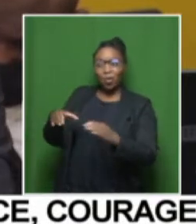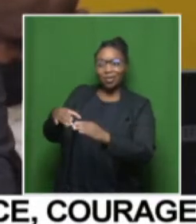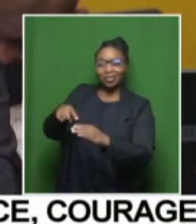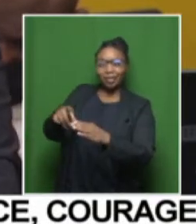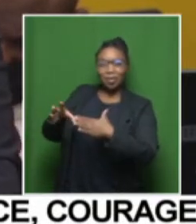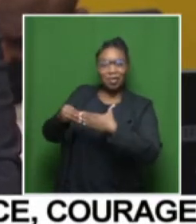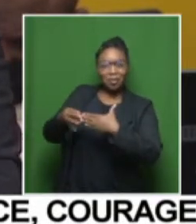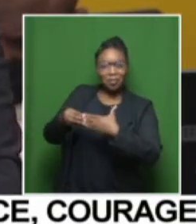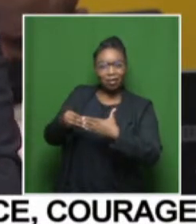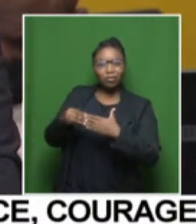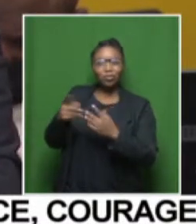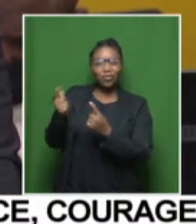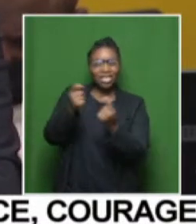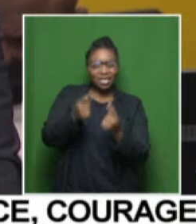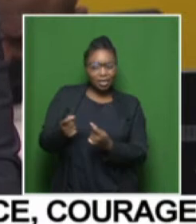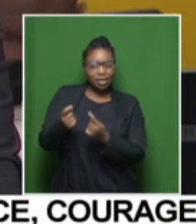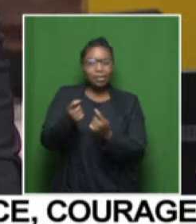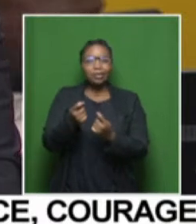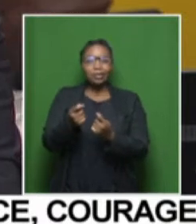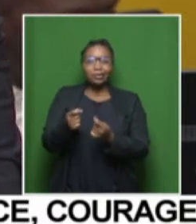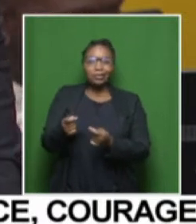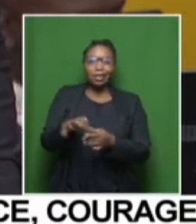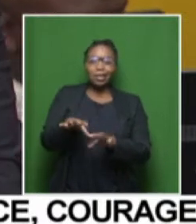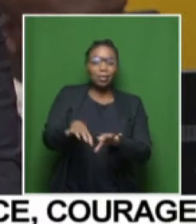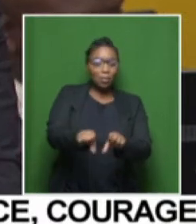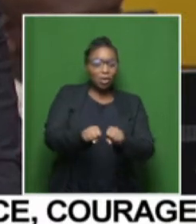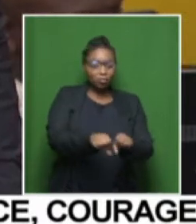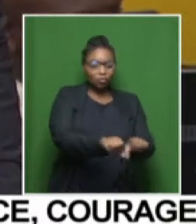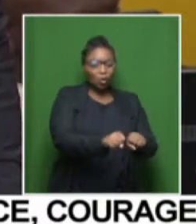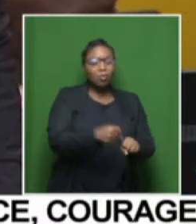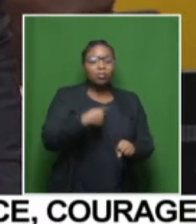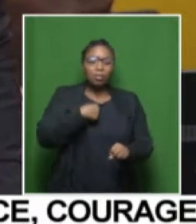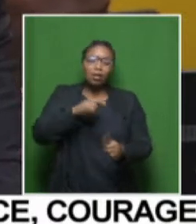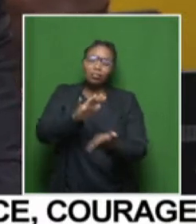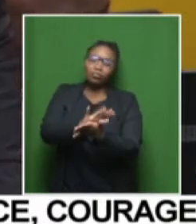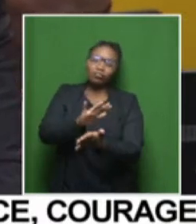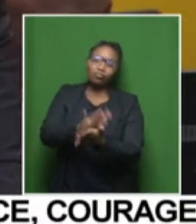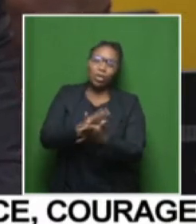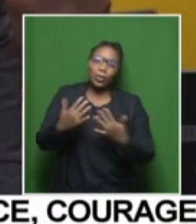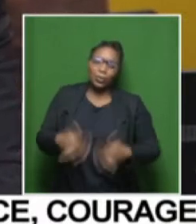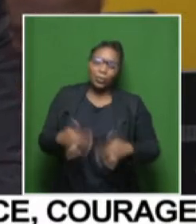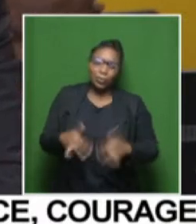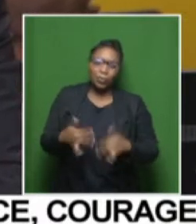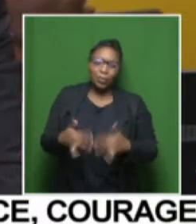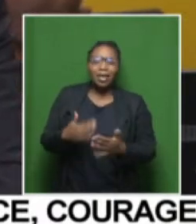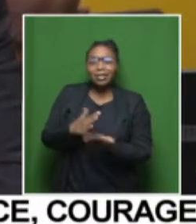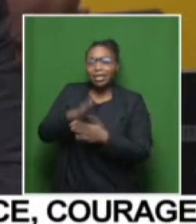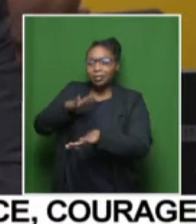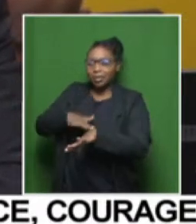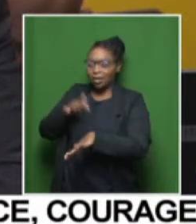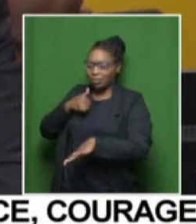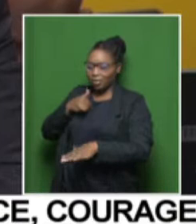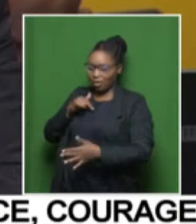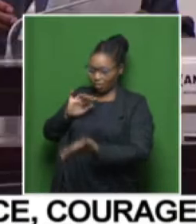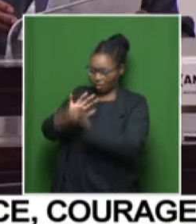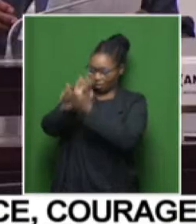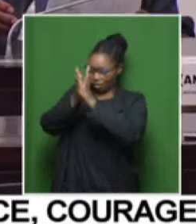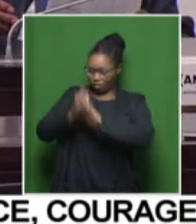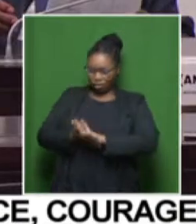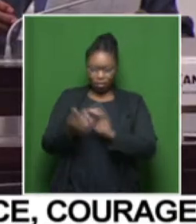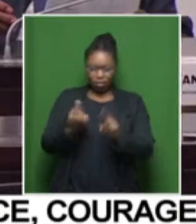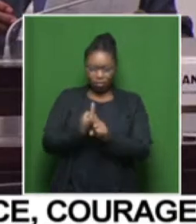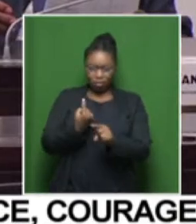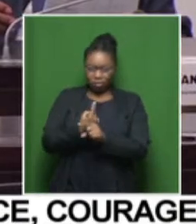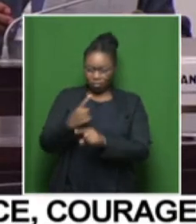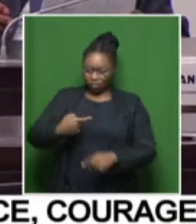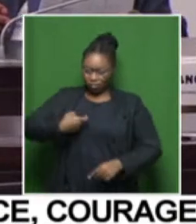Appropriation, I express my sincere appreciation. Even when I mess up, they always call me and